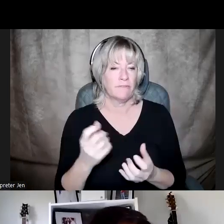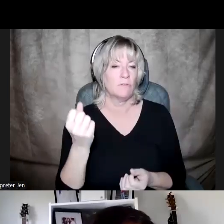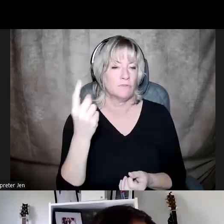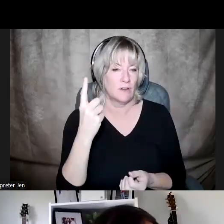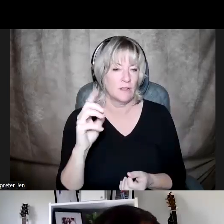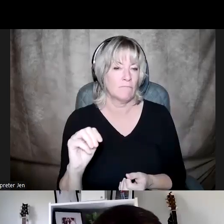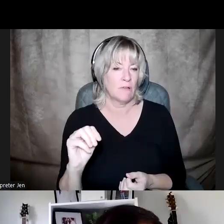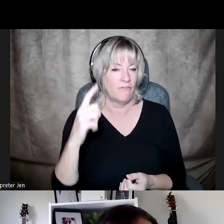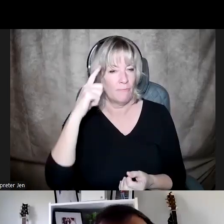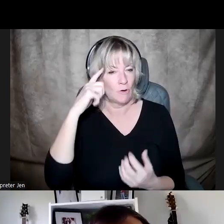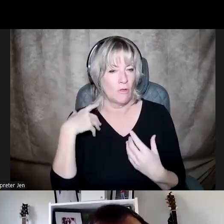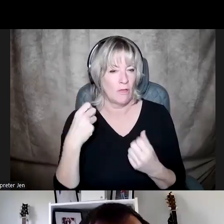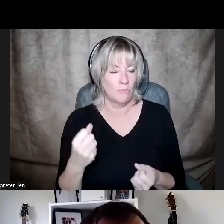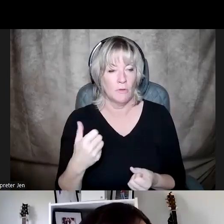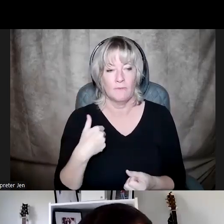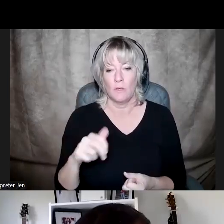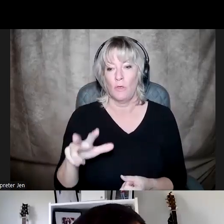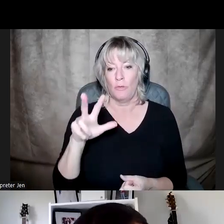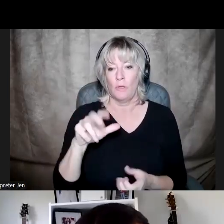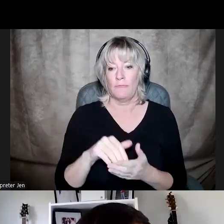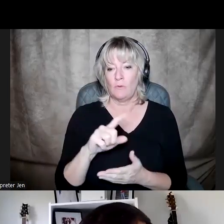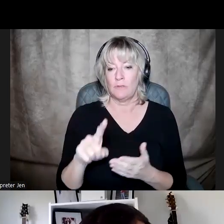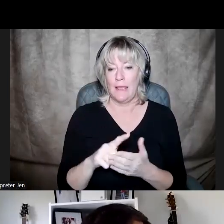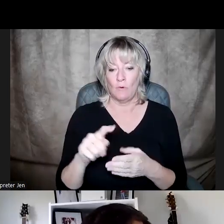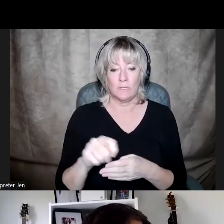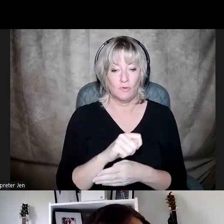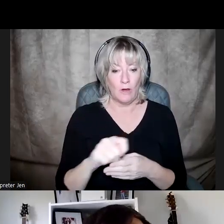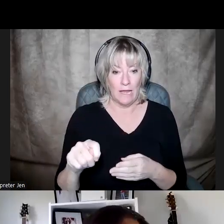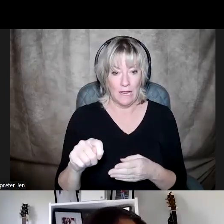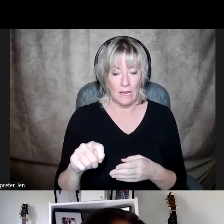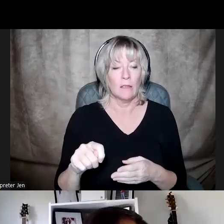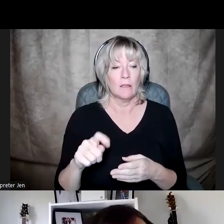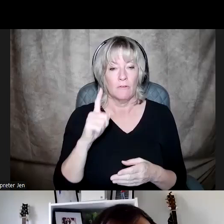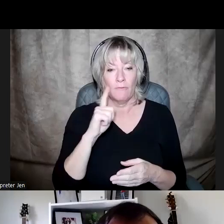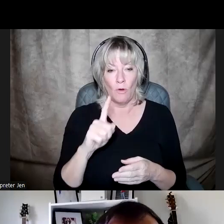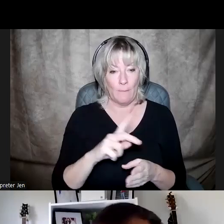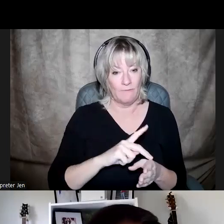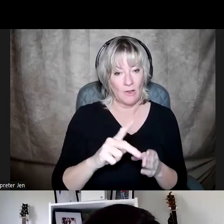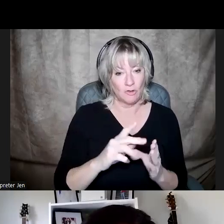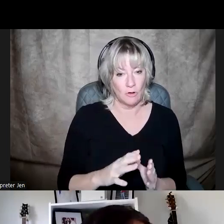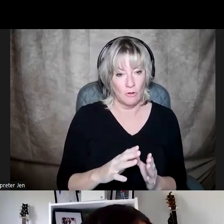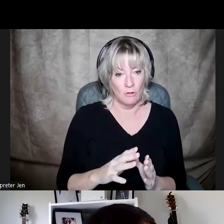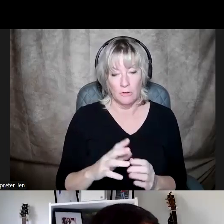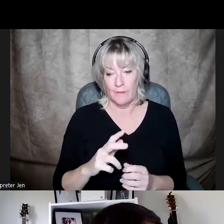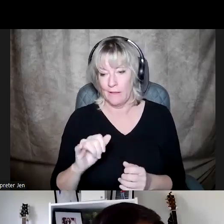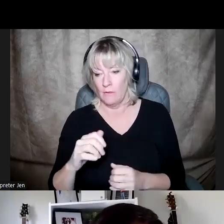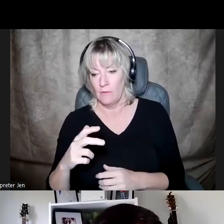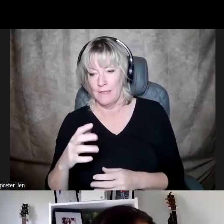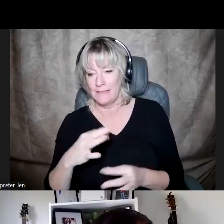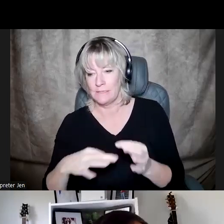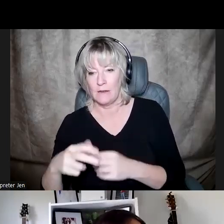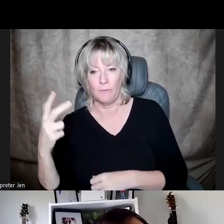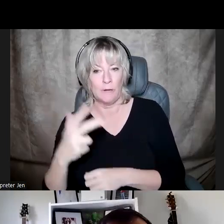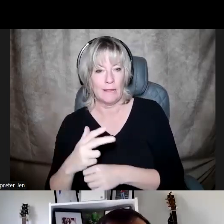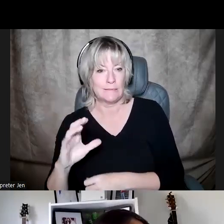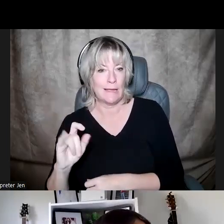So this idea of having 3,000 hours of training before you're out in the field as a mental health professional relative to 3 days that I think you get as a CIT